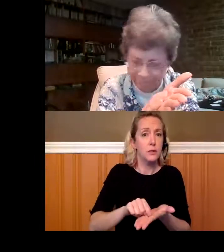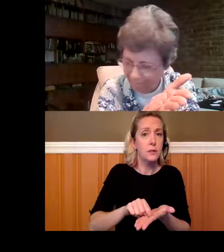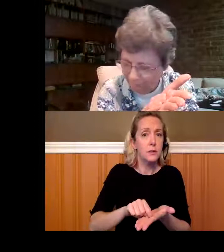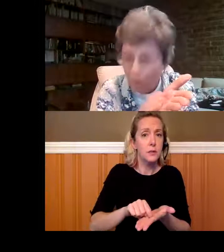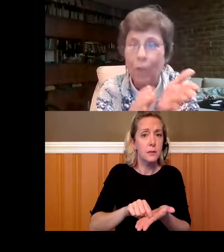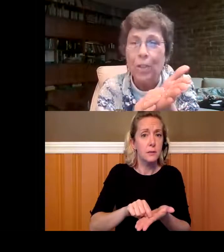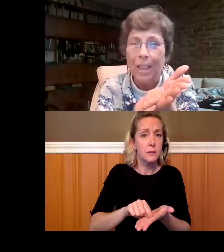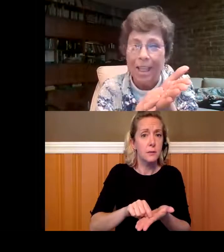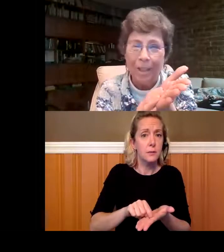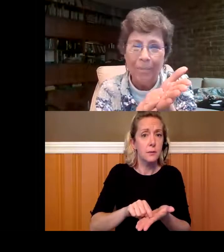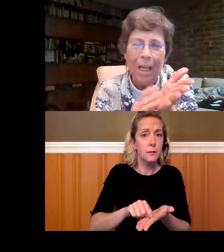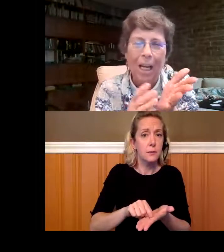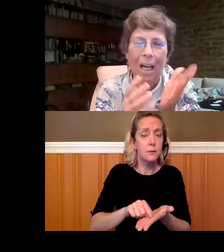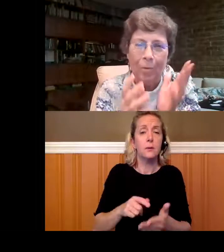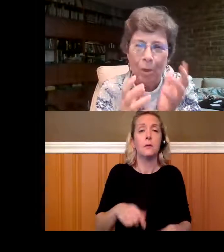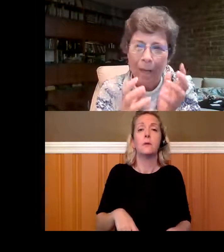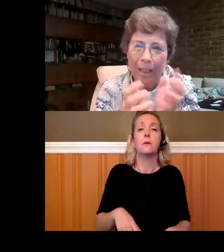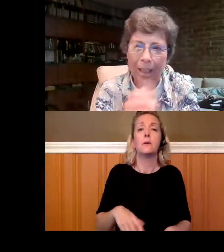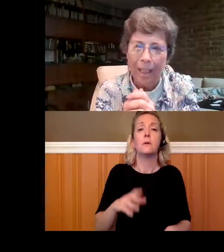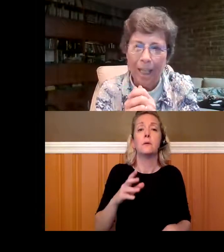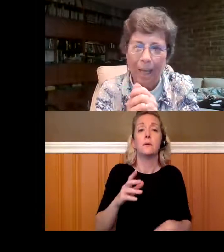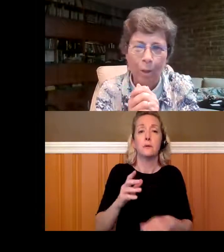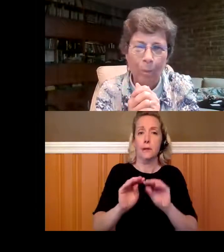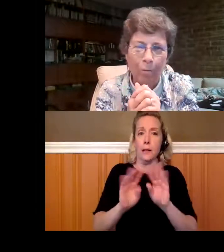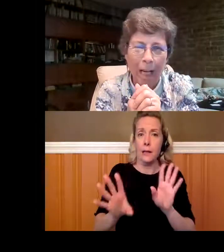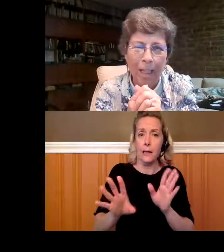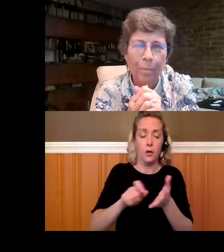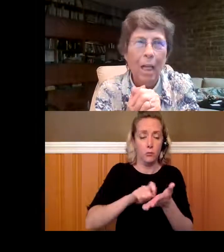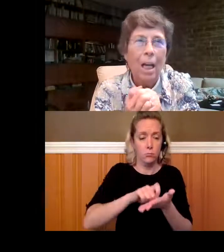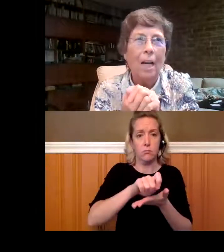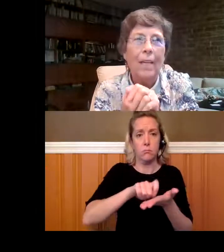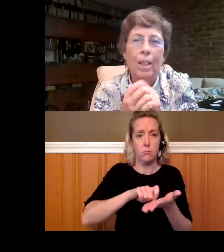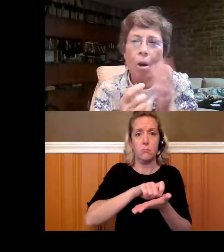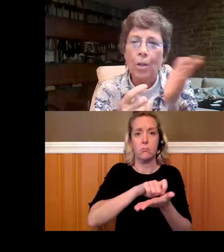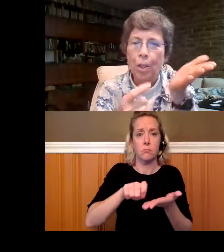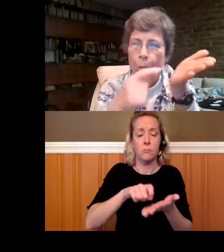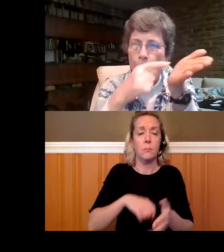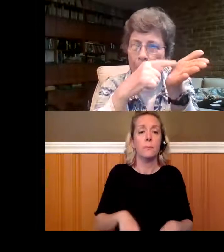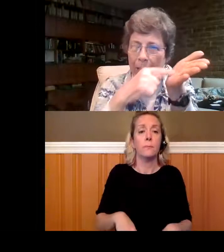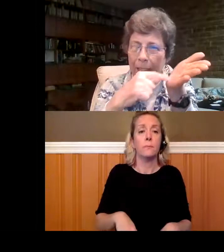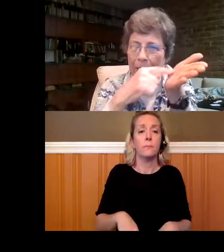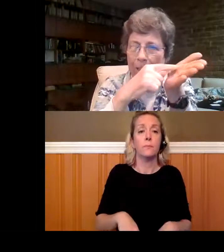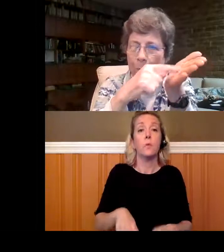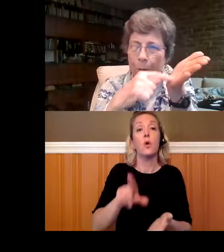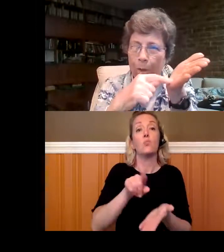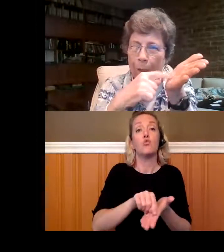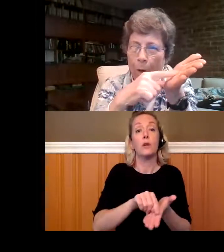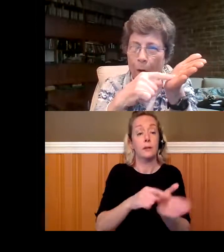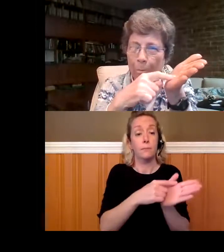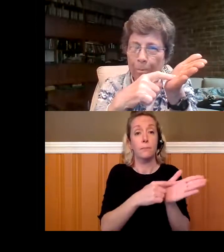markers, etc., to make it able to be read. They can also print in the deafblind person's